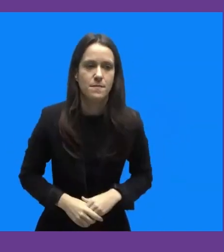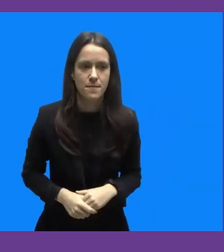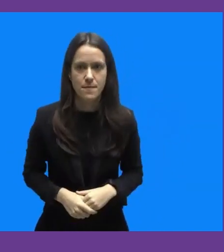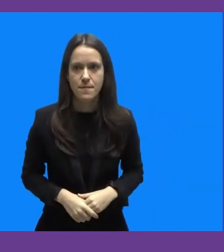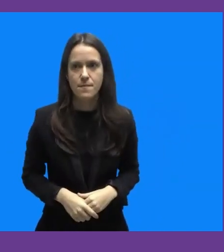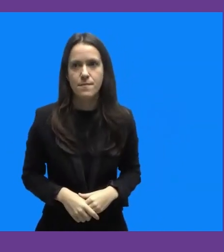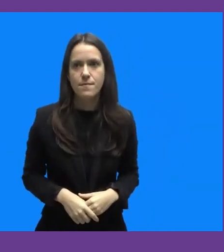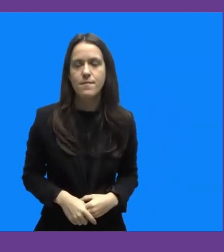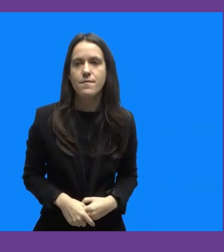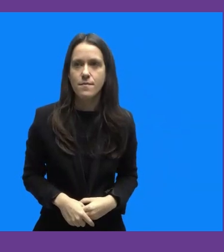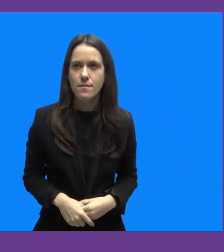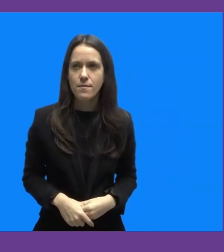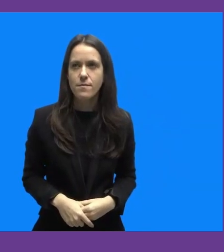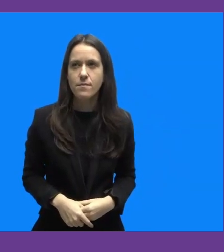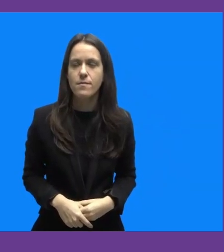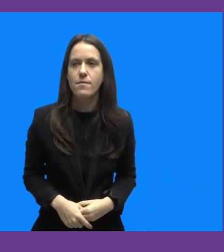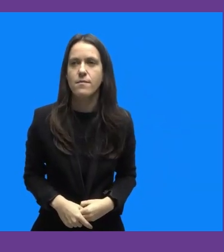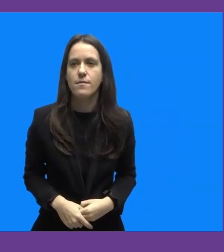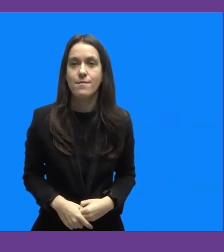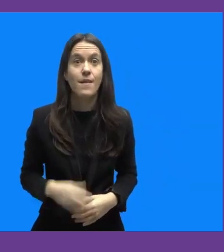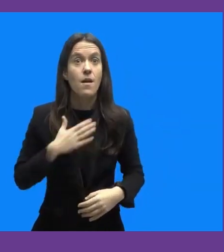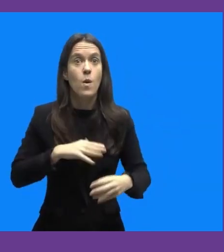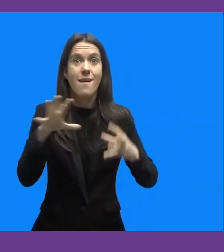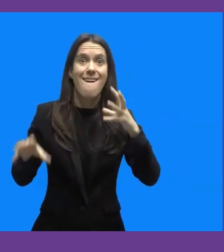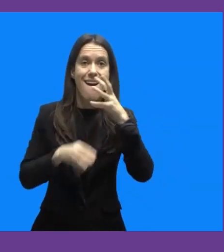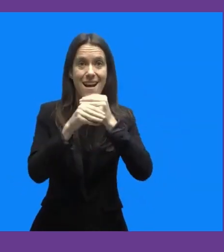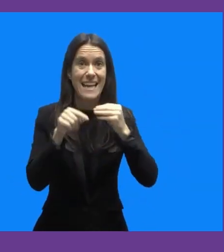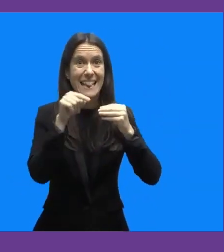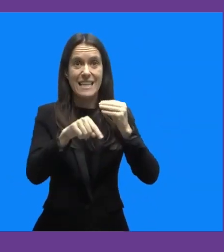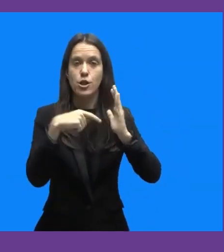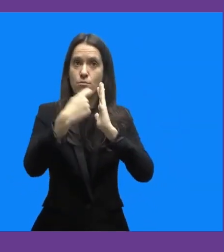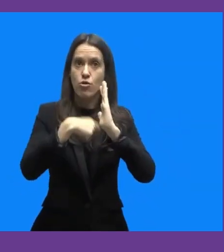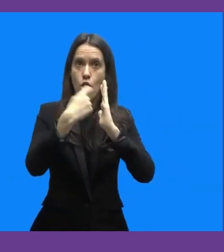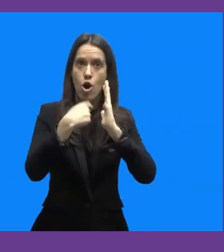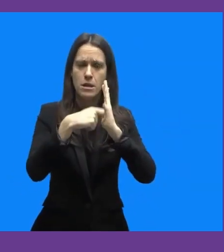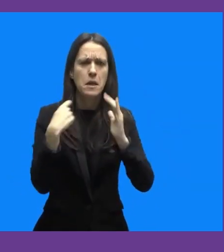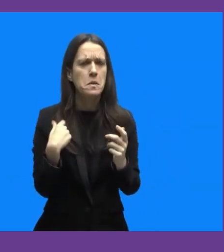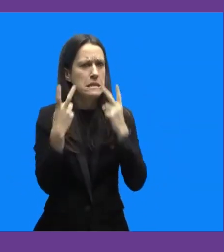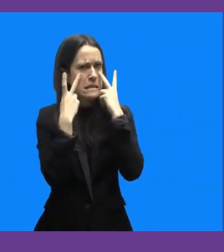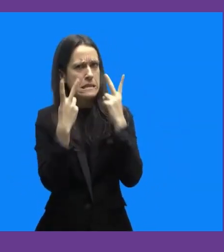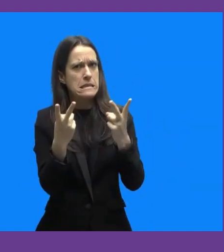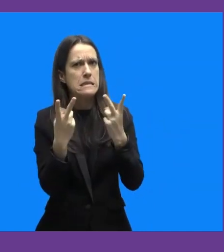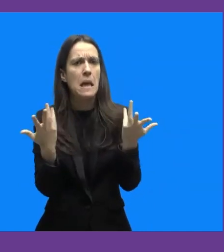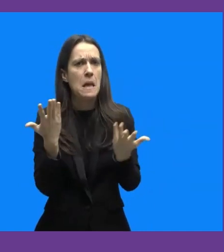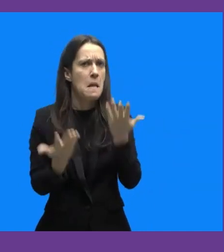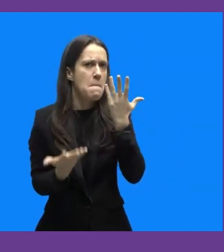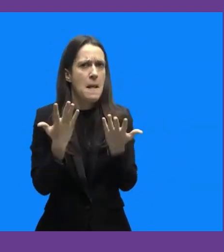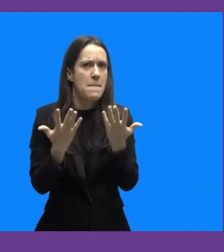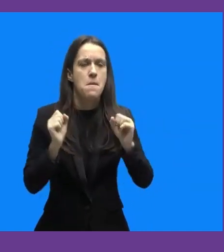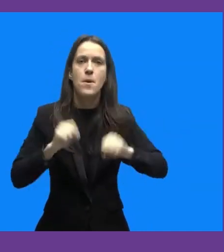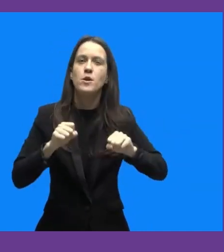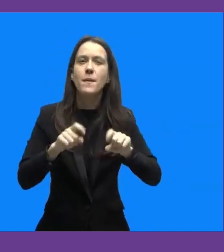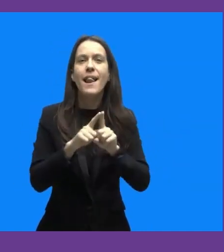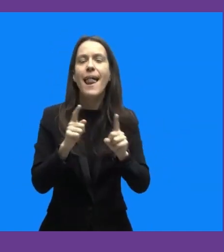Yeah, I just want to add that when we were creating the project, we also thought the possibility, and it's in the to-do list, but you know